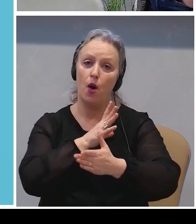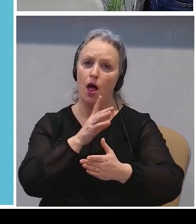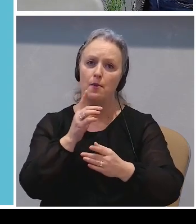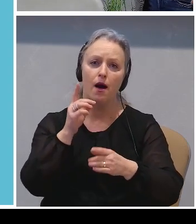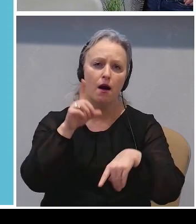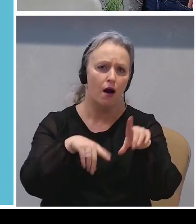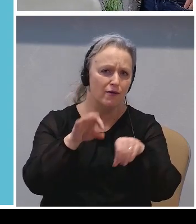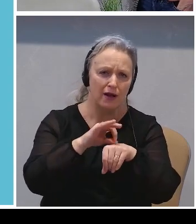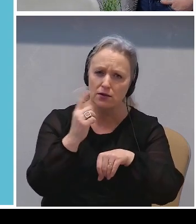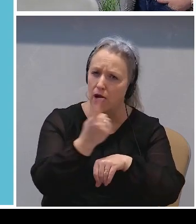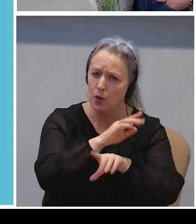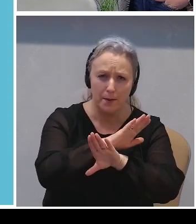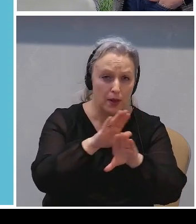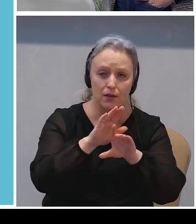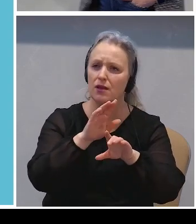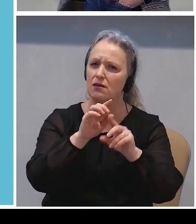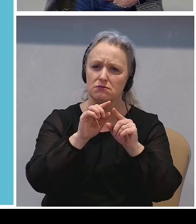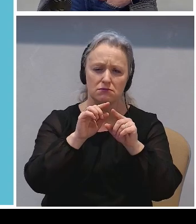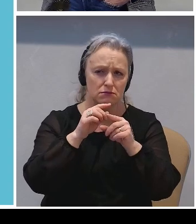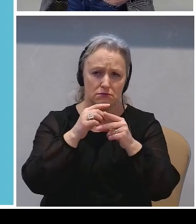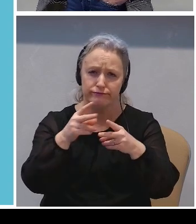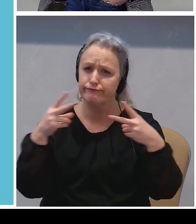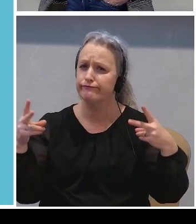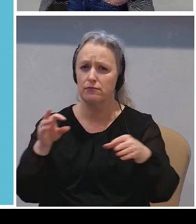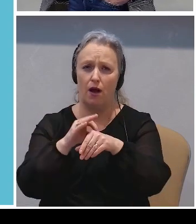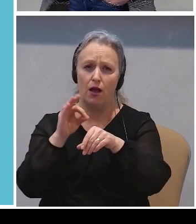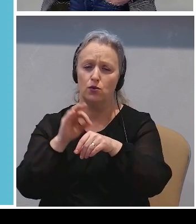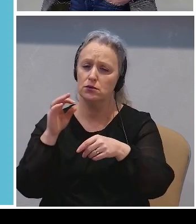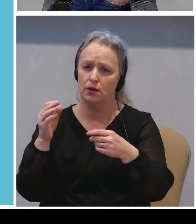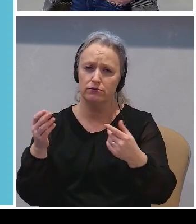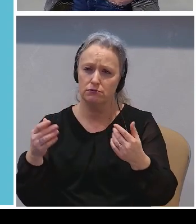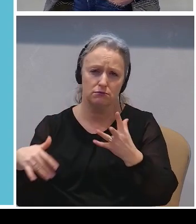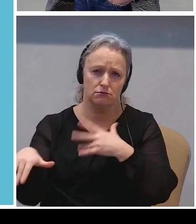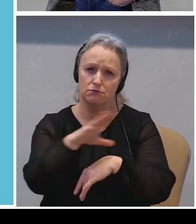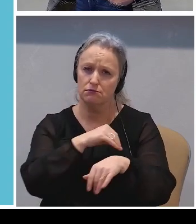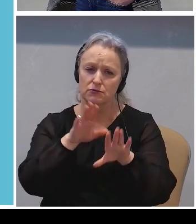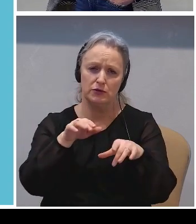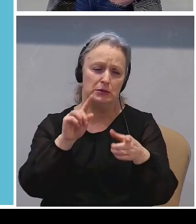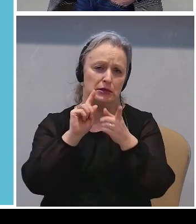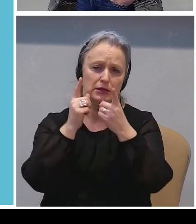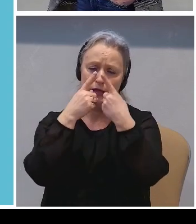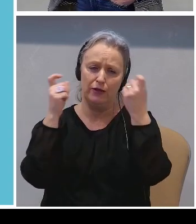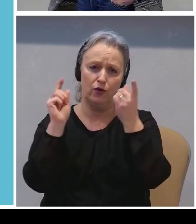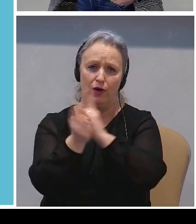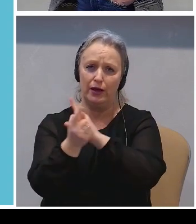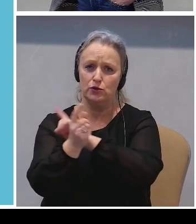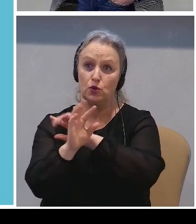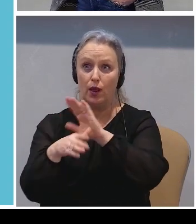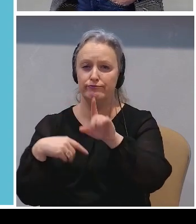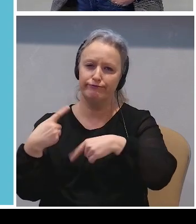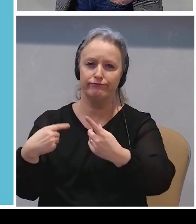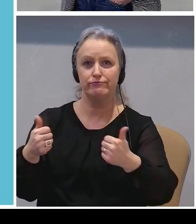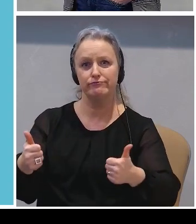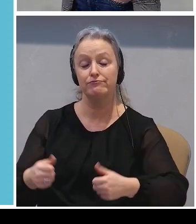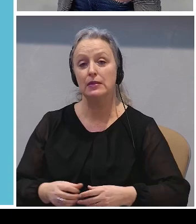And some of these ERNs, I put 2 examples here, the ERN R&D and this other one, NMD,